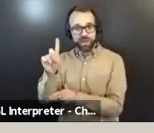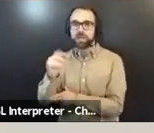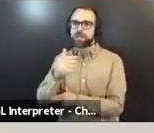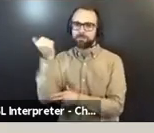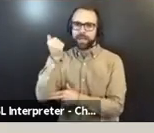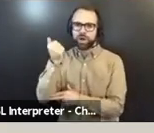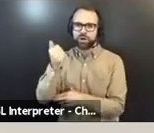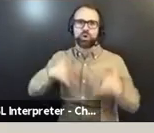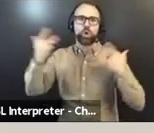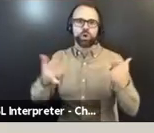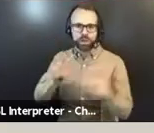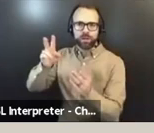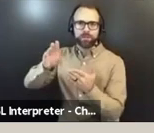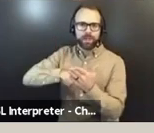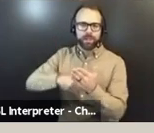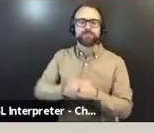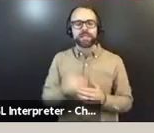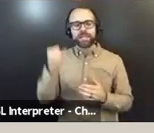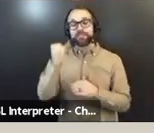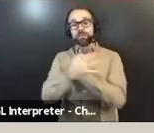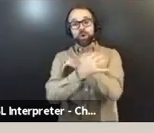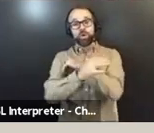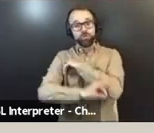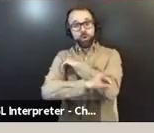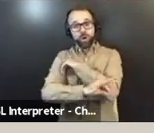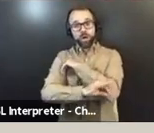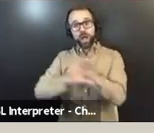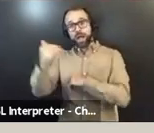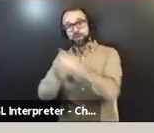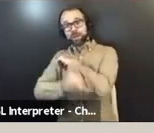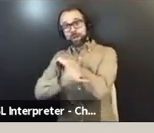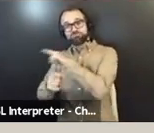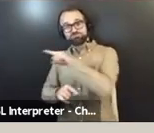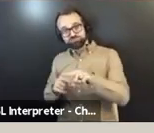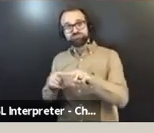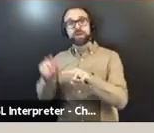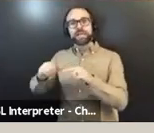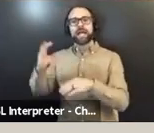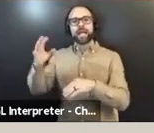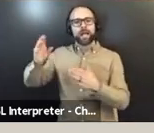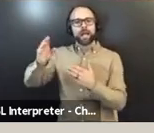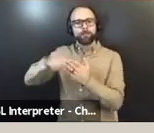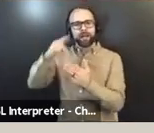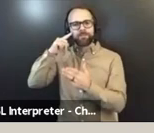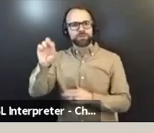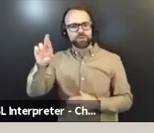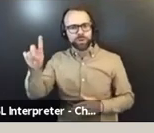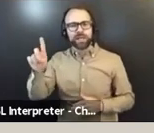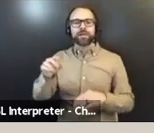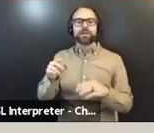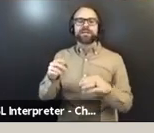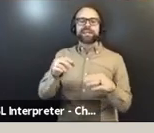or a large CCP, you can still claim Shred. It's about 50% of what I've shown in the previous slide that you get back, but